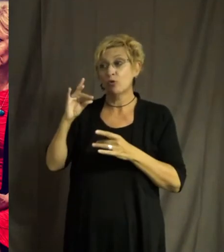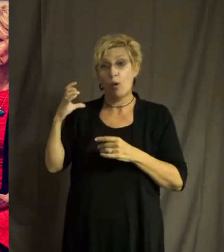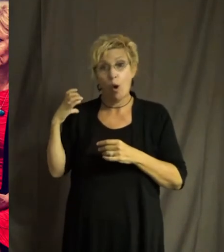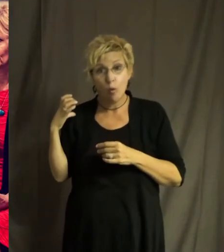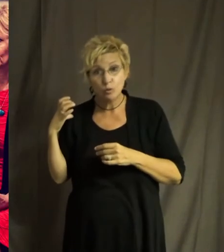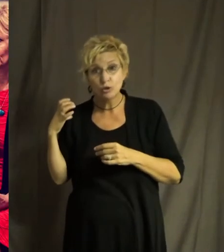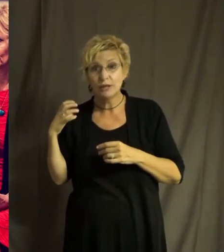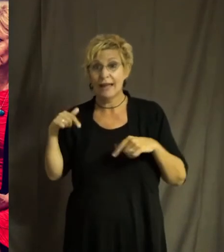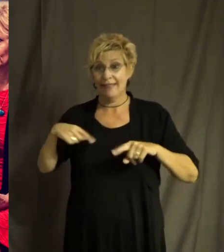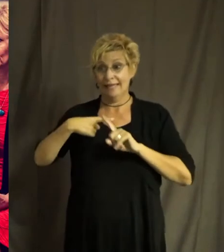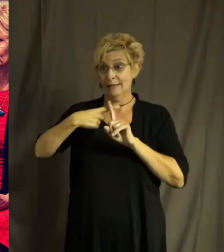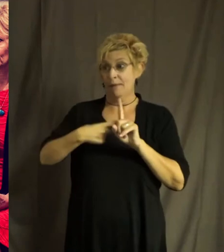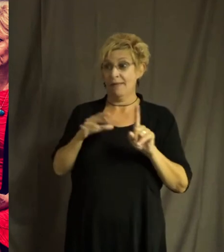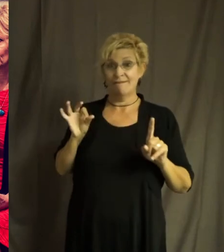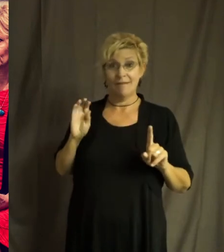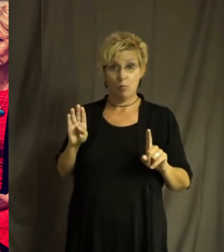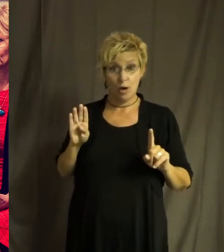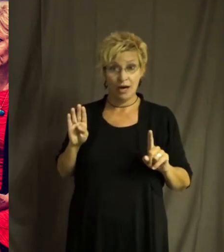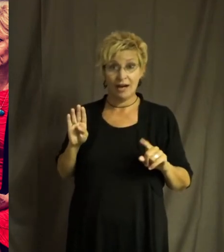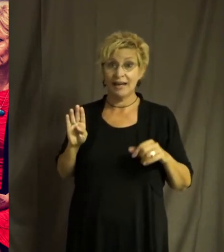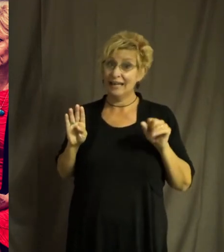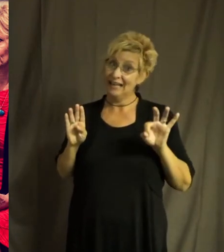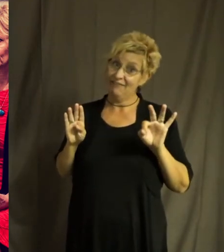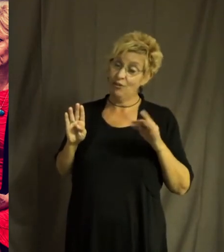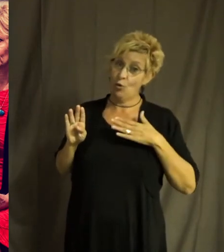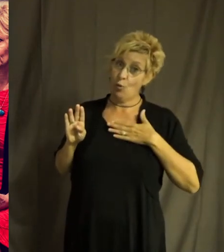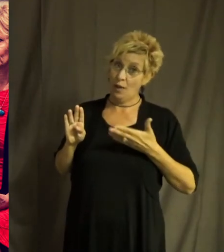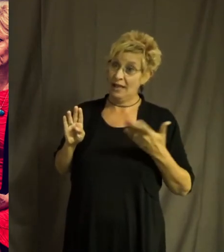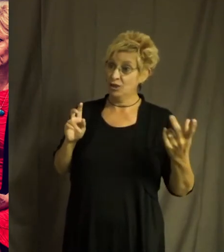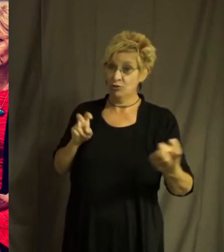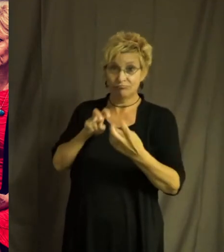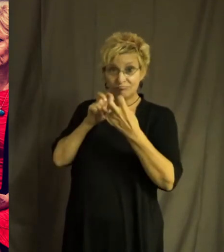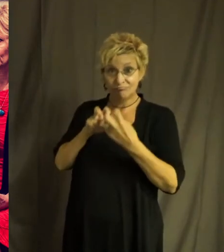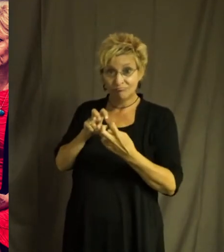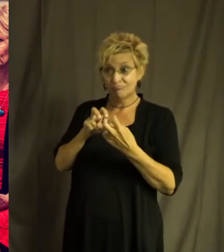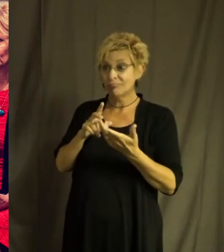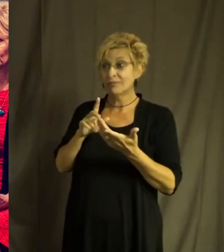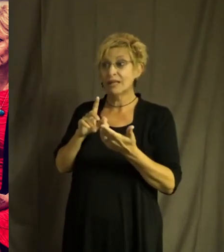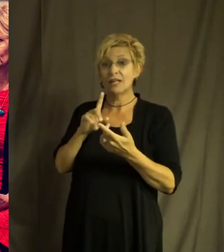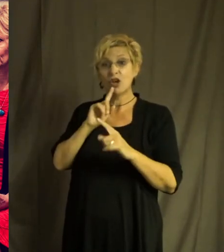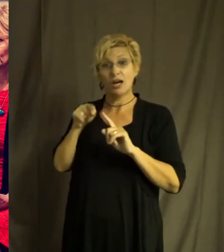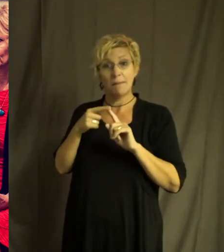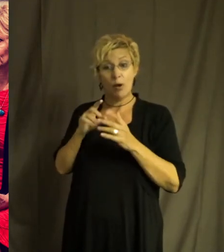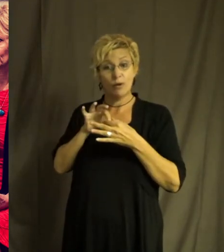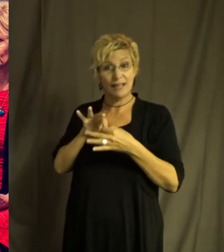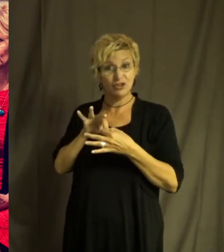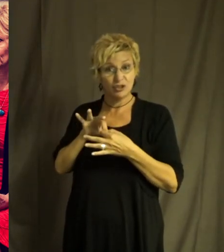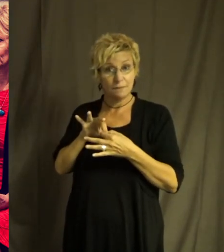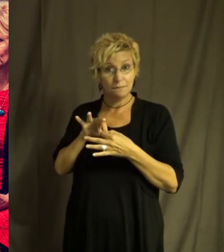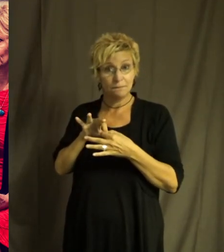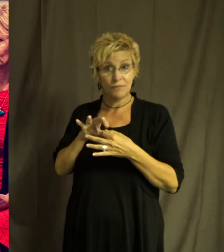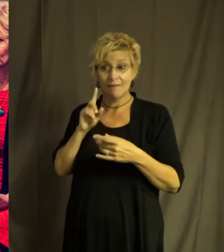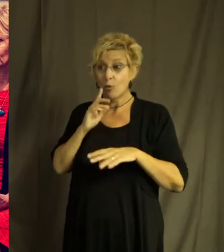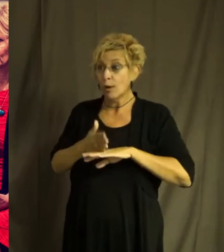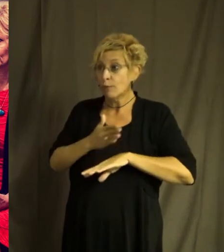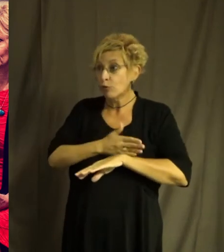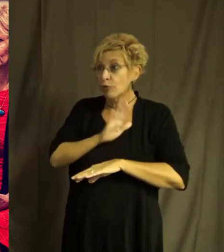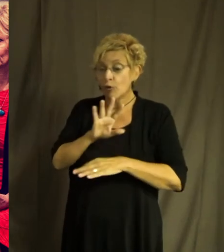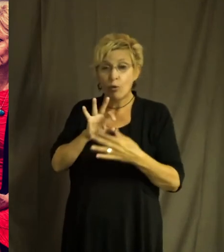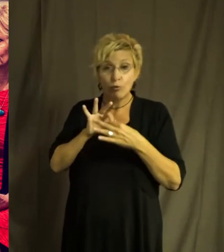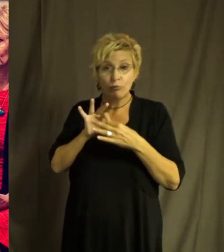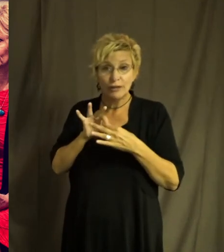prayer practitioners, these are spiritual coaches, and this month of February, if you're willing to see one of them on the topic